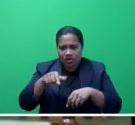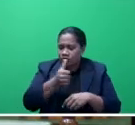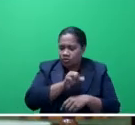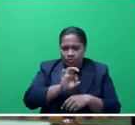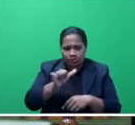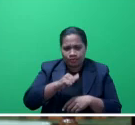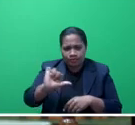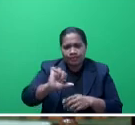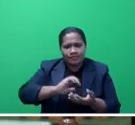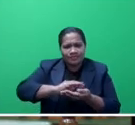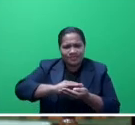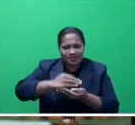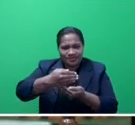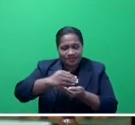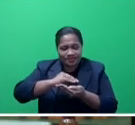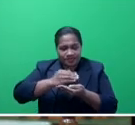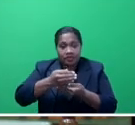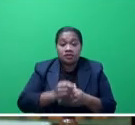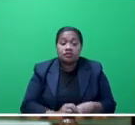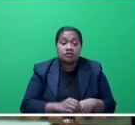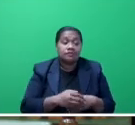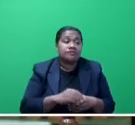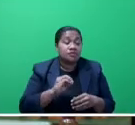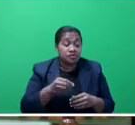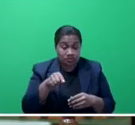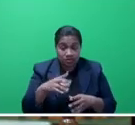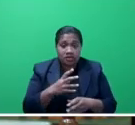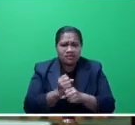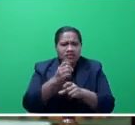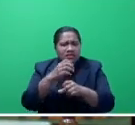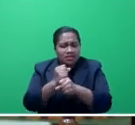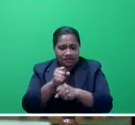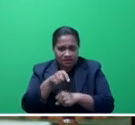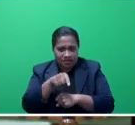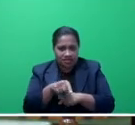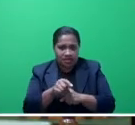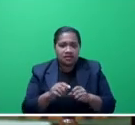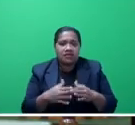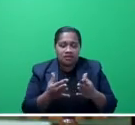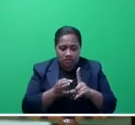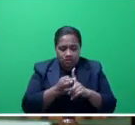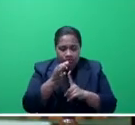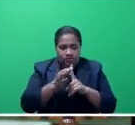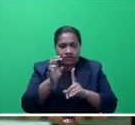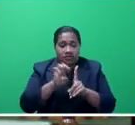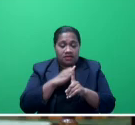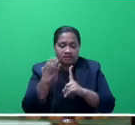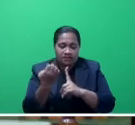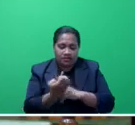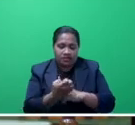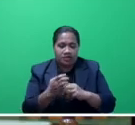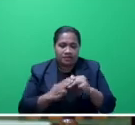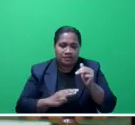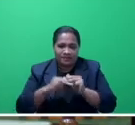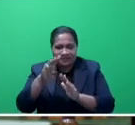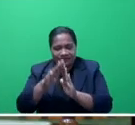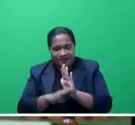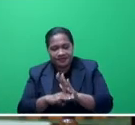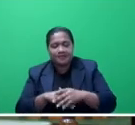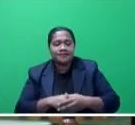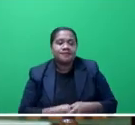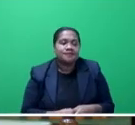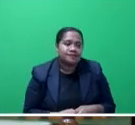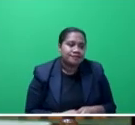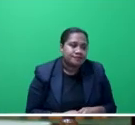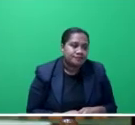Management Act 2005 has been updated in this regard to now include the Environment Management Polystyrene Product Exemption. The polystyrene